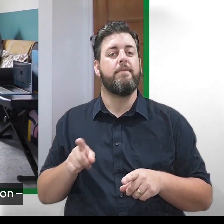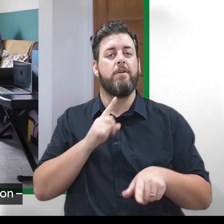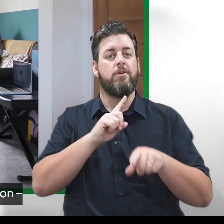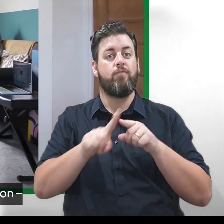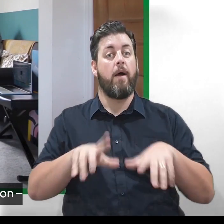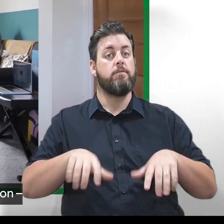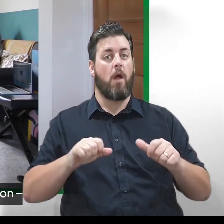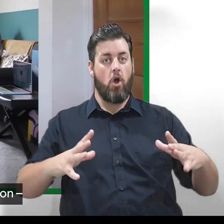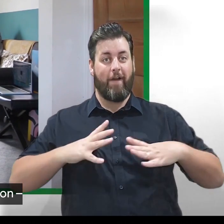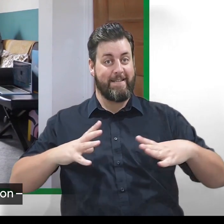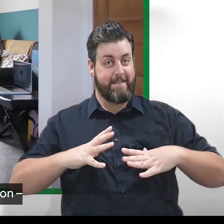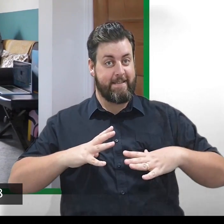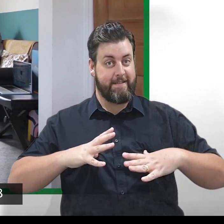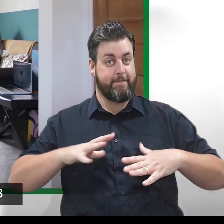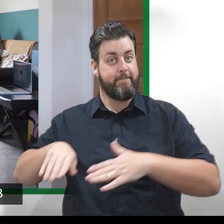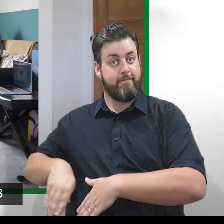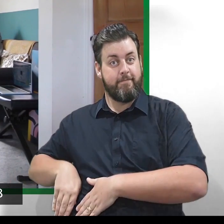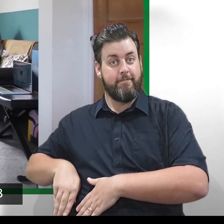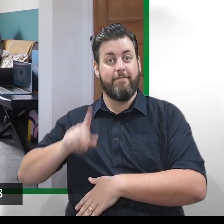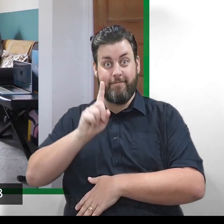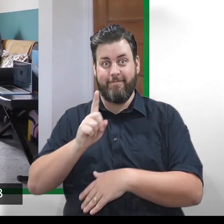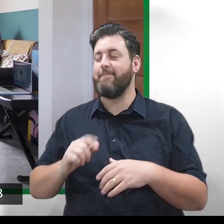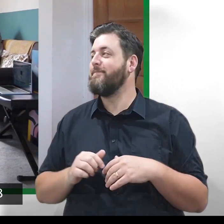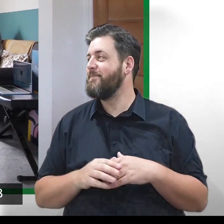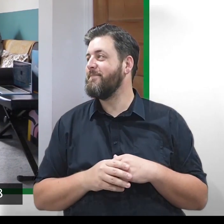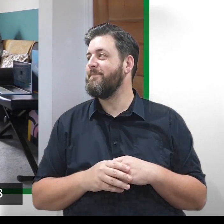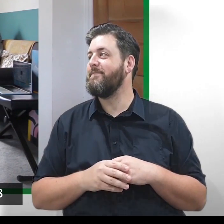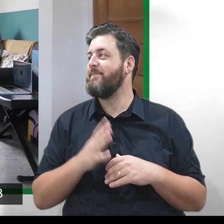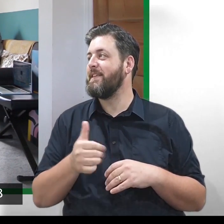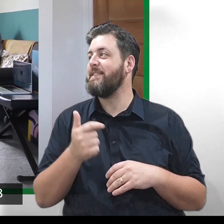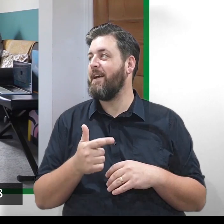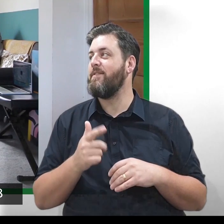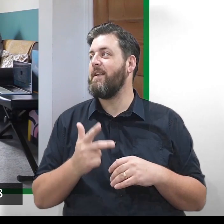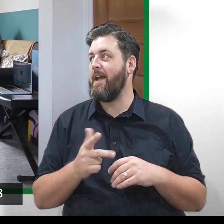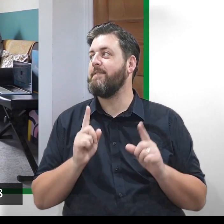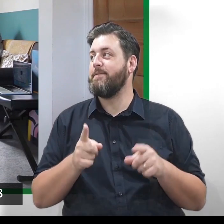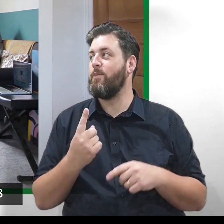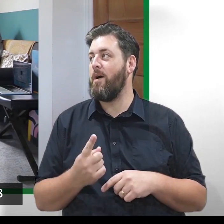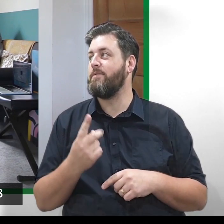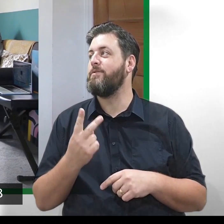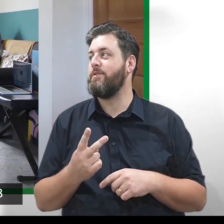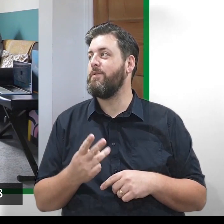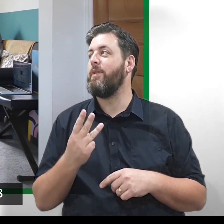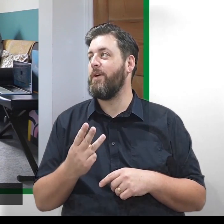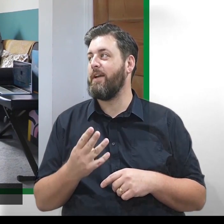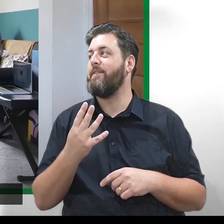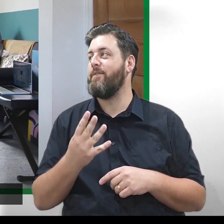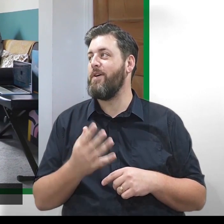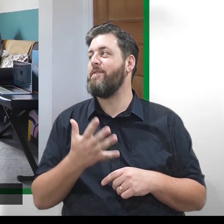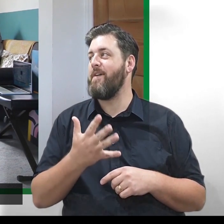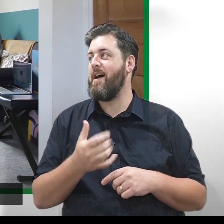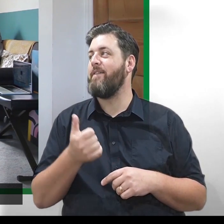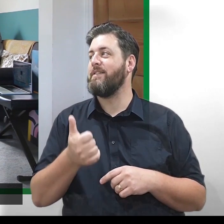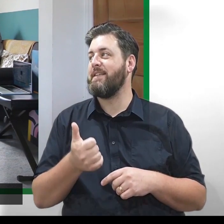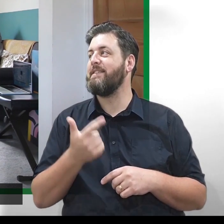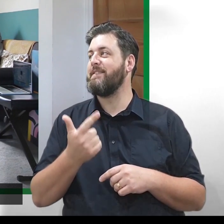music. So let's get into our starting positions. Arms up to the side, and here we go. 5, 6, 7, 8. 1,